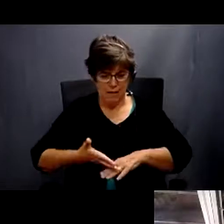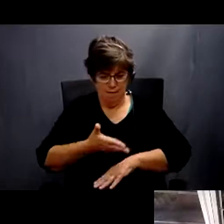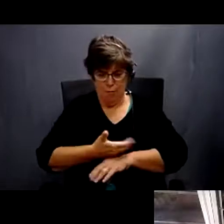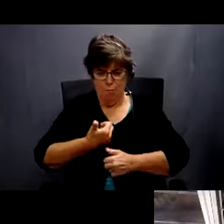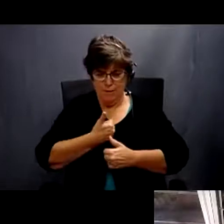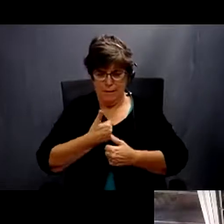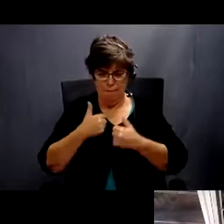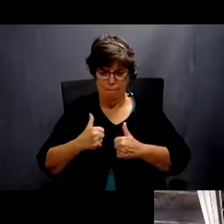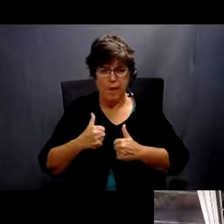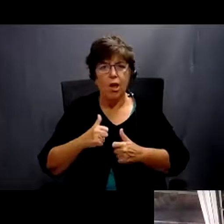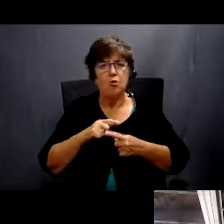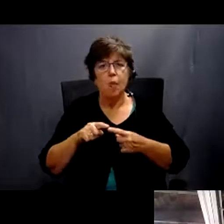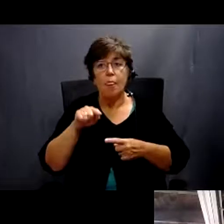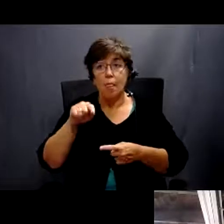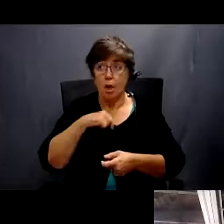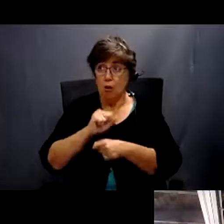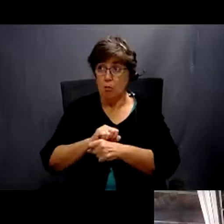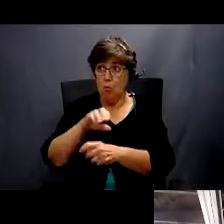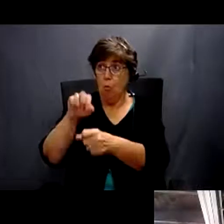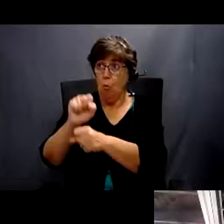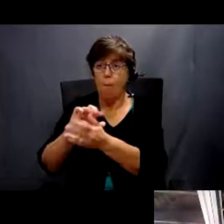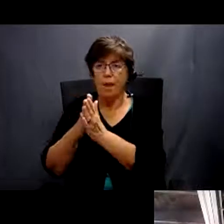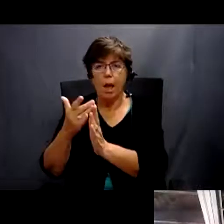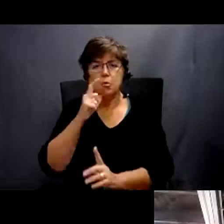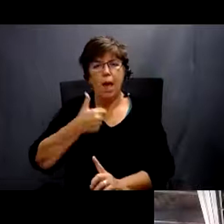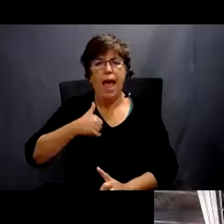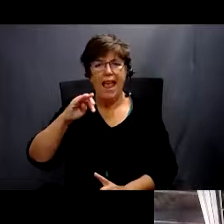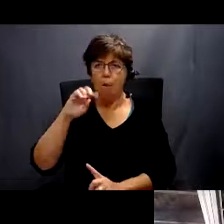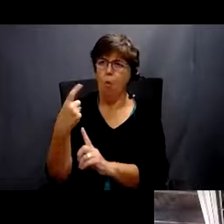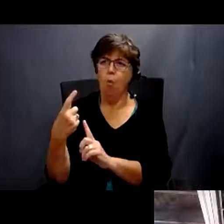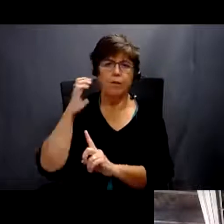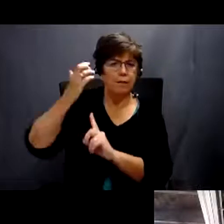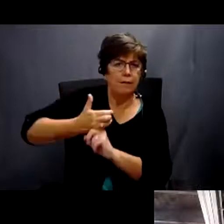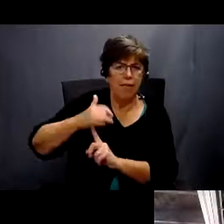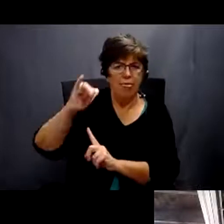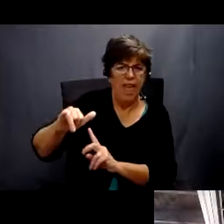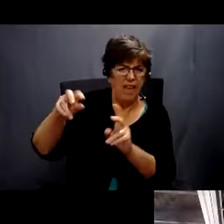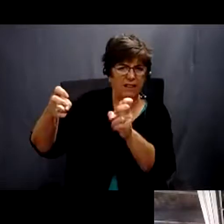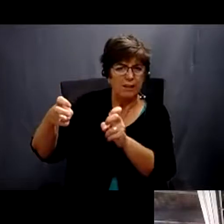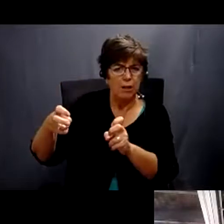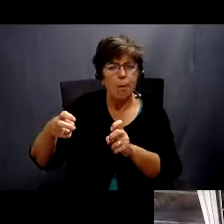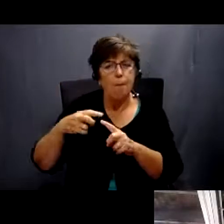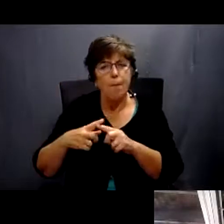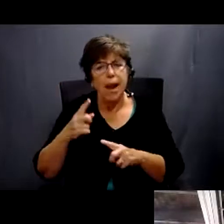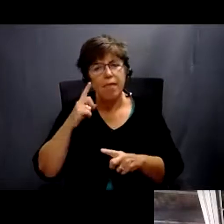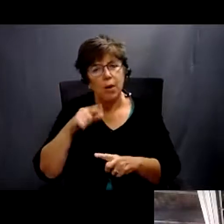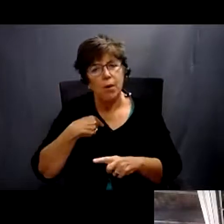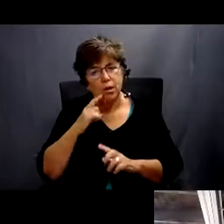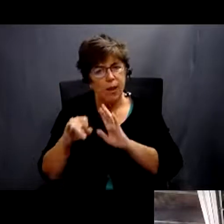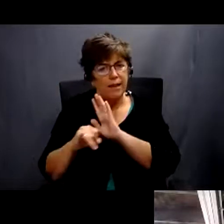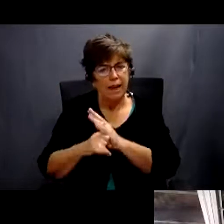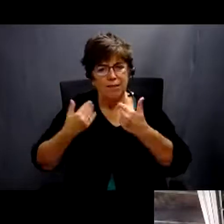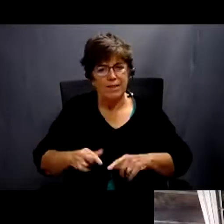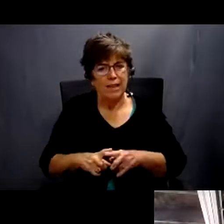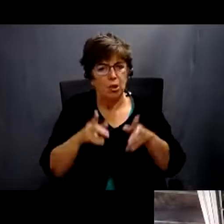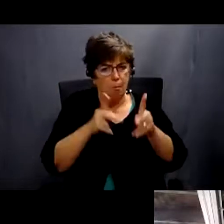very good at doing that. And I love the work. And I think the work we do is being ourselves as people, showing up fully in the world. And I